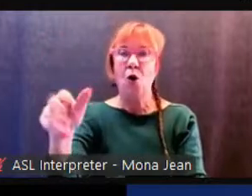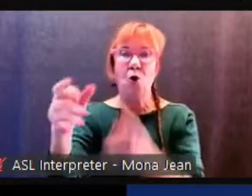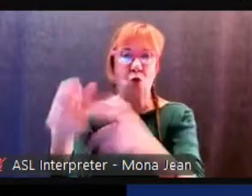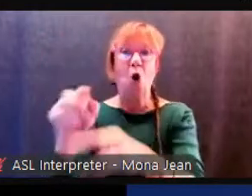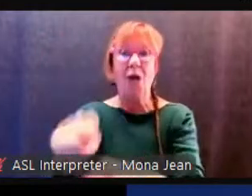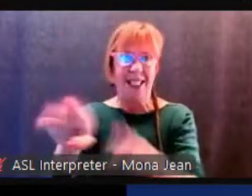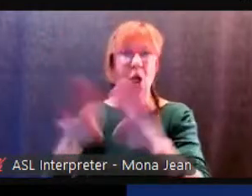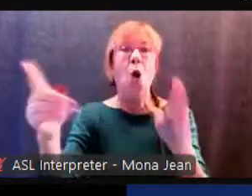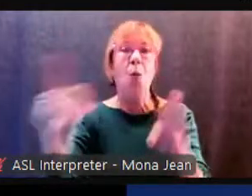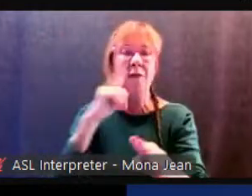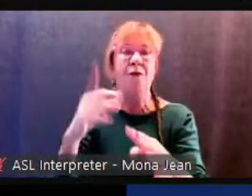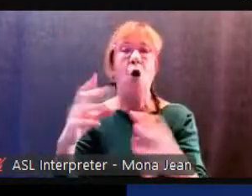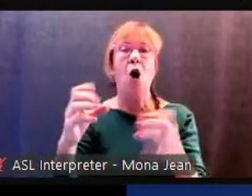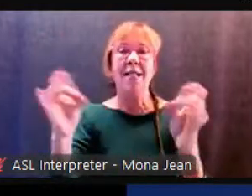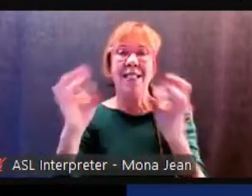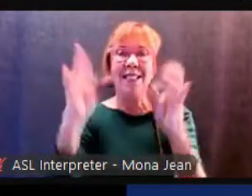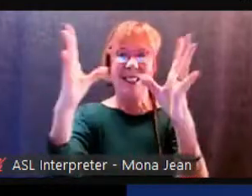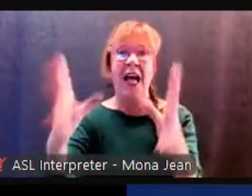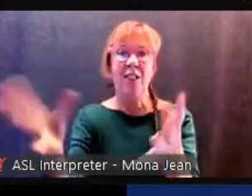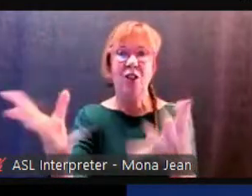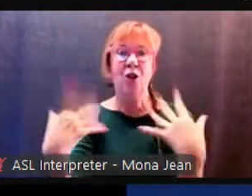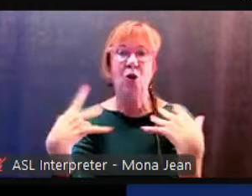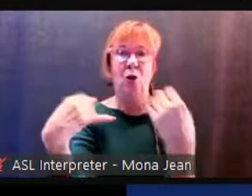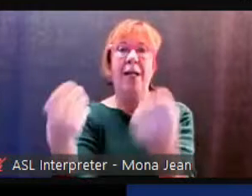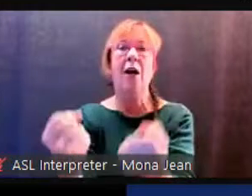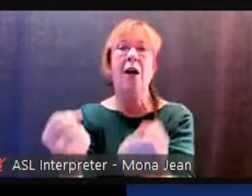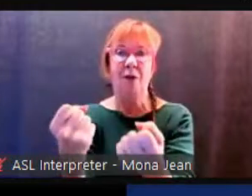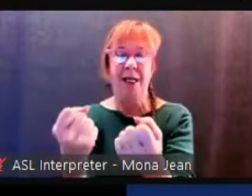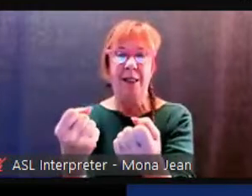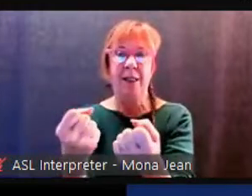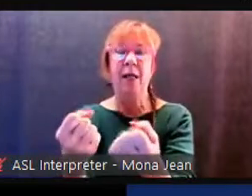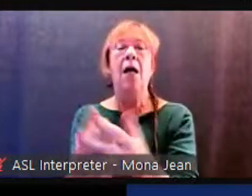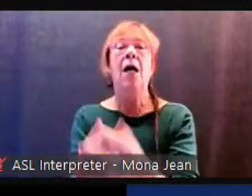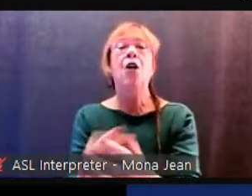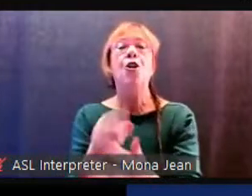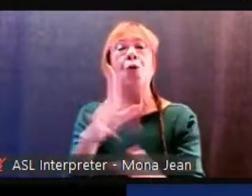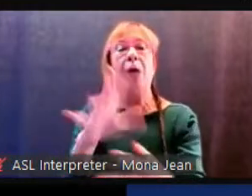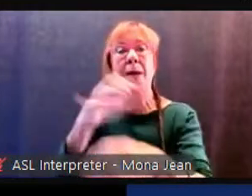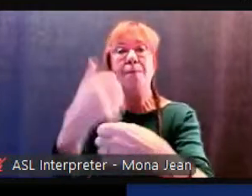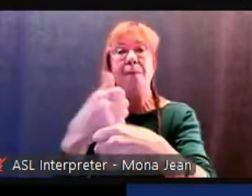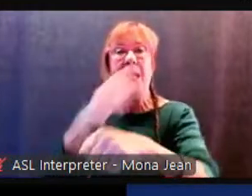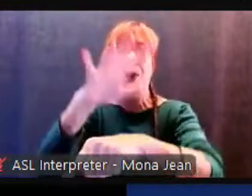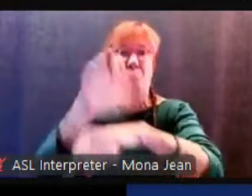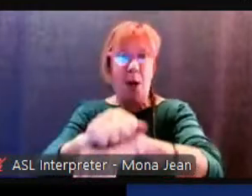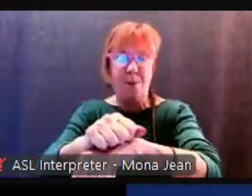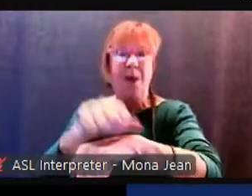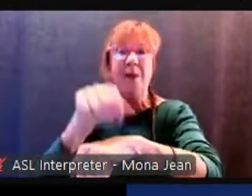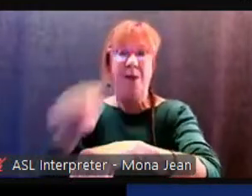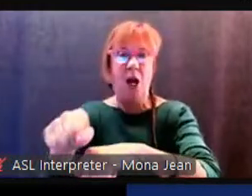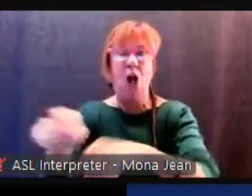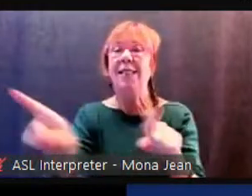for disaster recovery efforts. You can also reserve your Calabasas appointments on